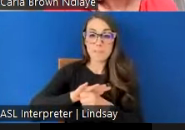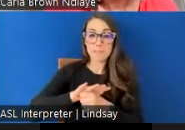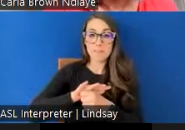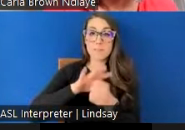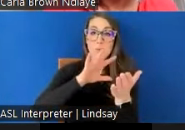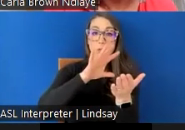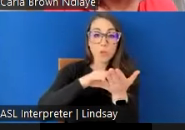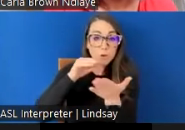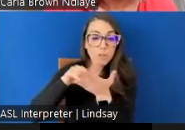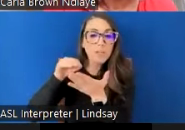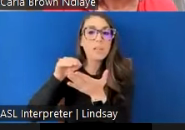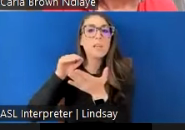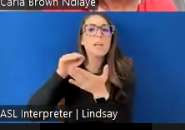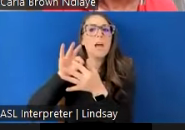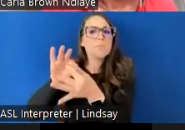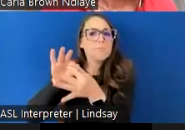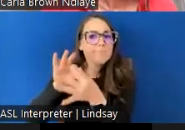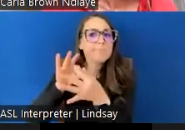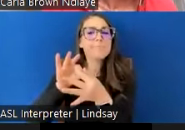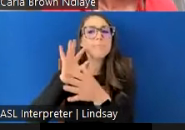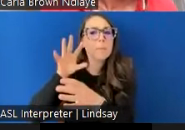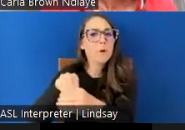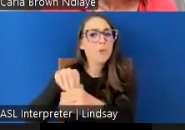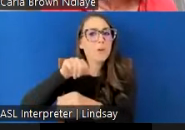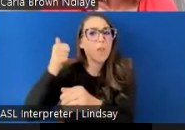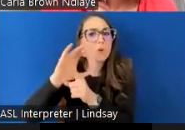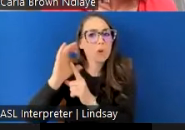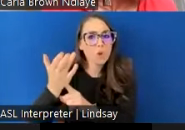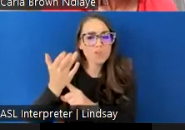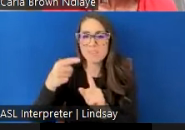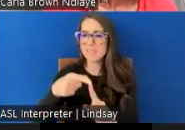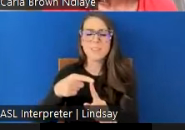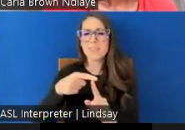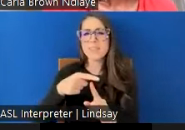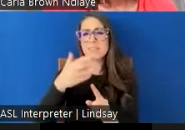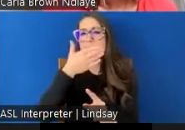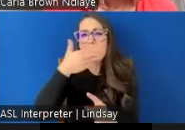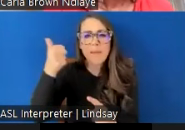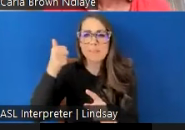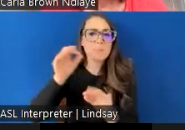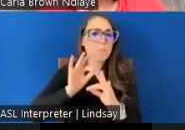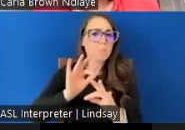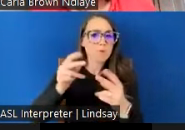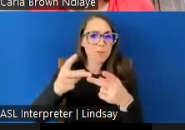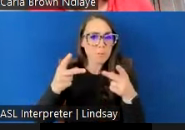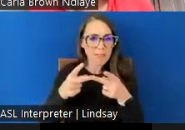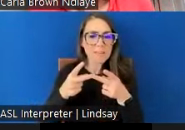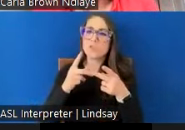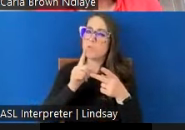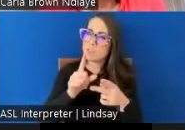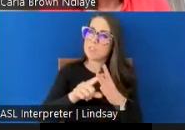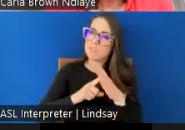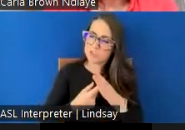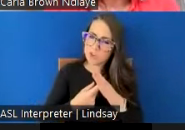learning and being part of other cultures to really spearhead some interesting DEI work. And then those types of things would be part